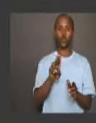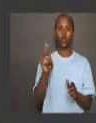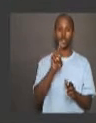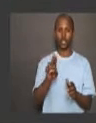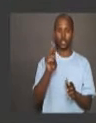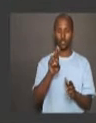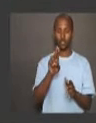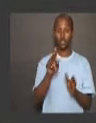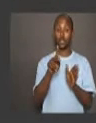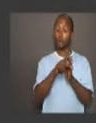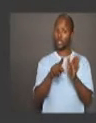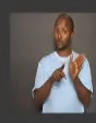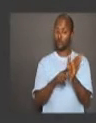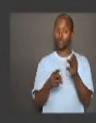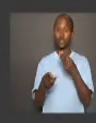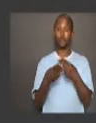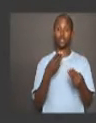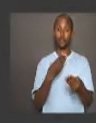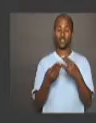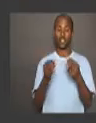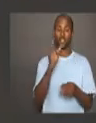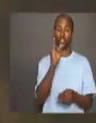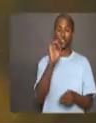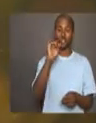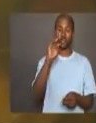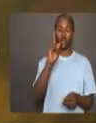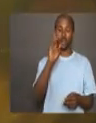principle of mathematical induction.